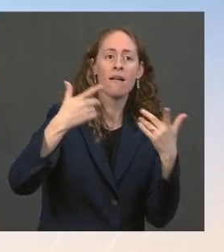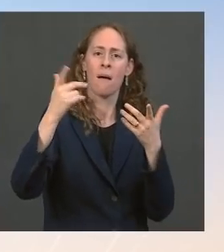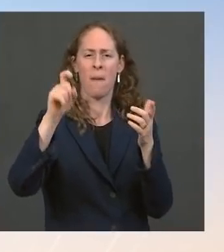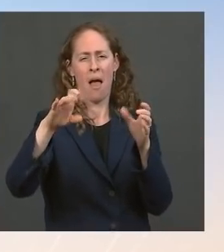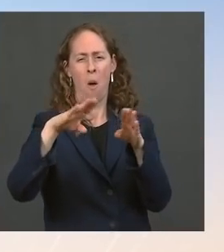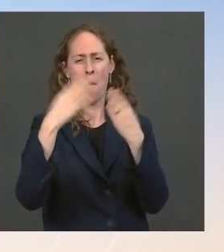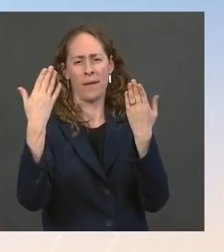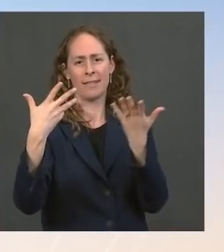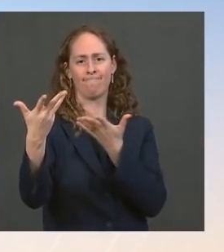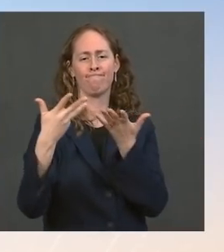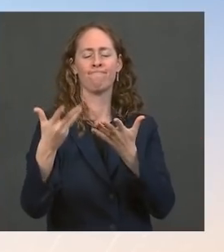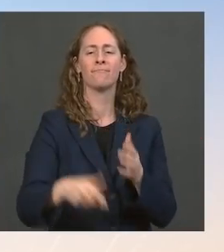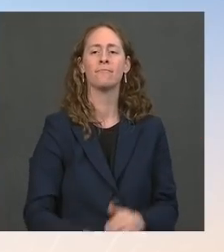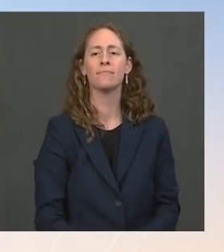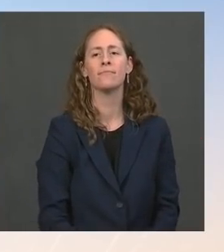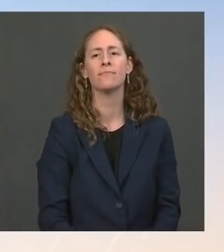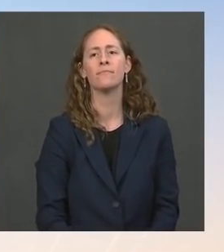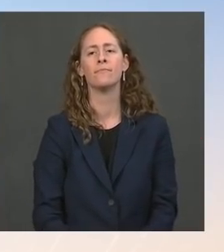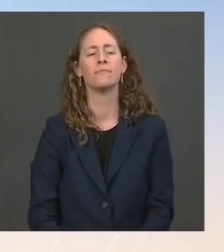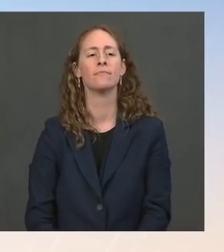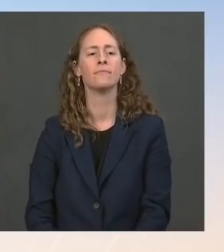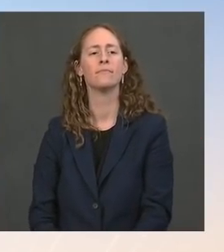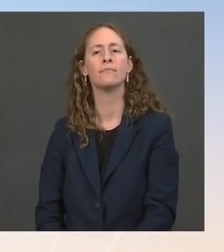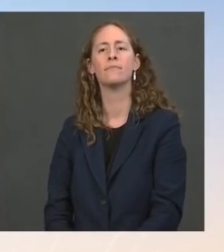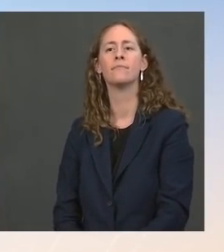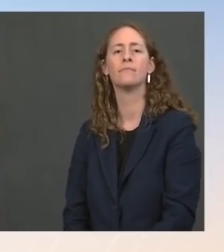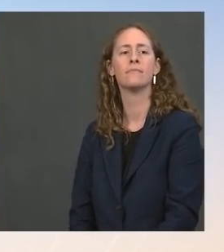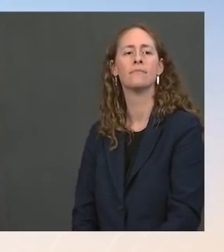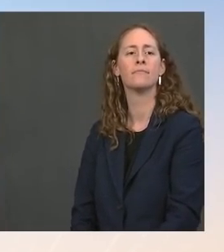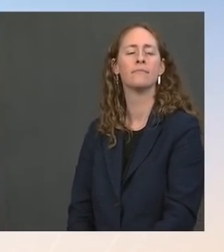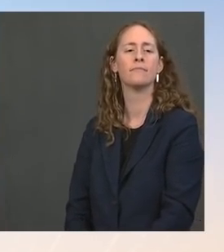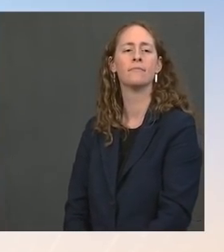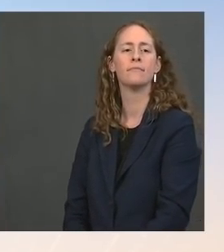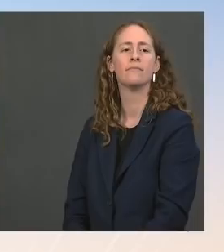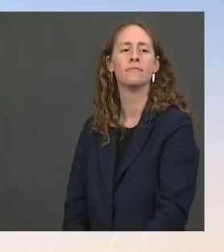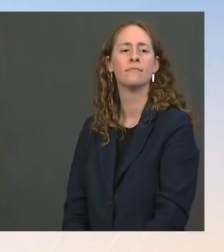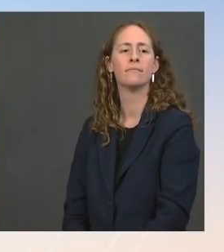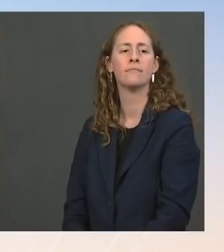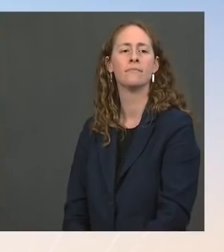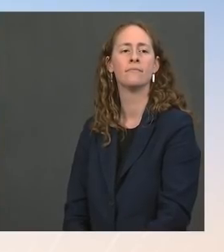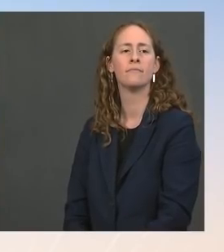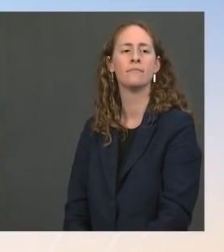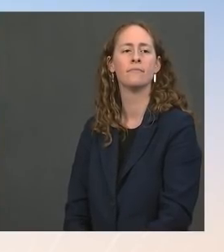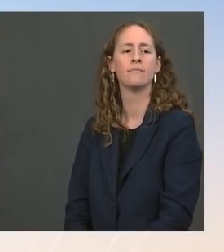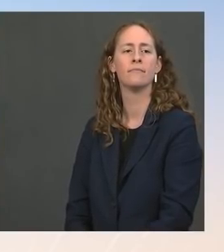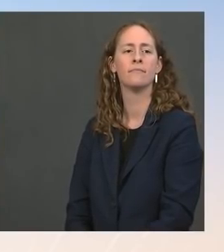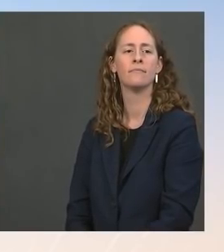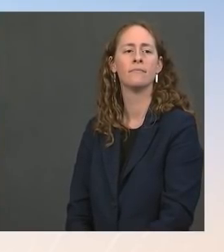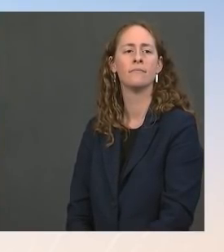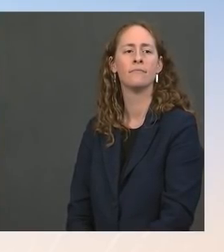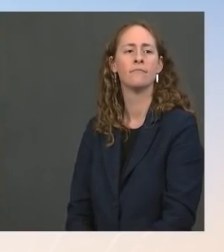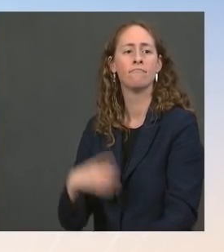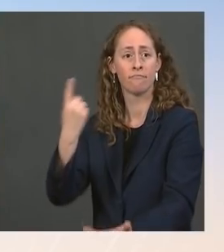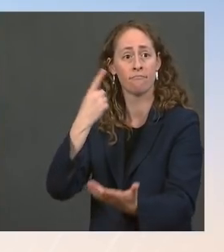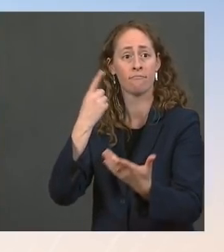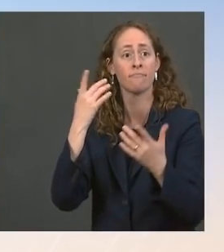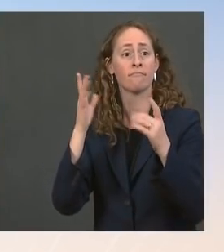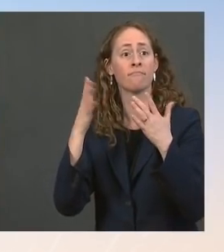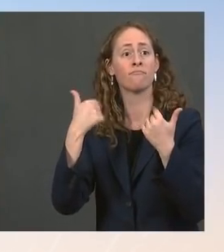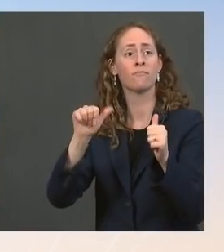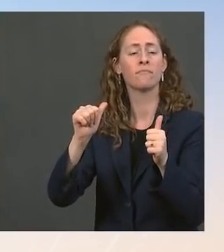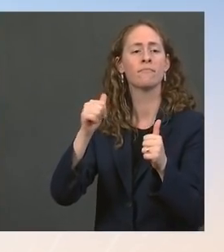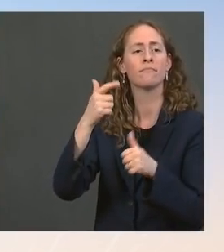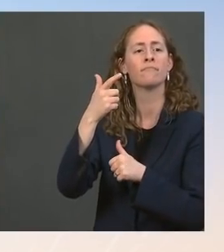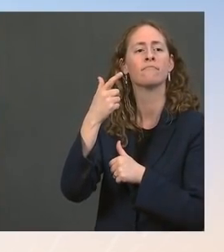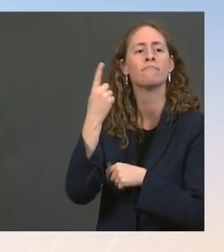a couple questions. Are you doing anything to expedite the process of finding Foote's replacement, given the situation in Haiti? I don't